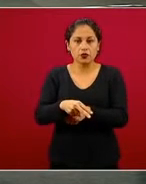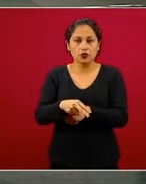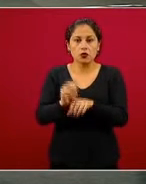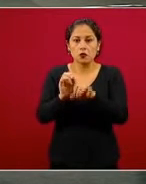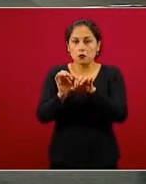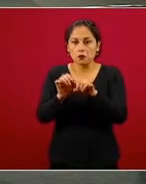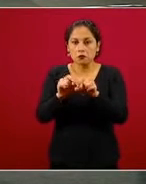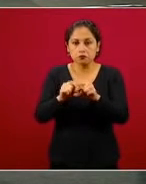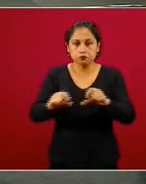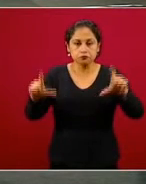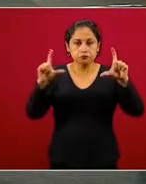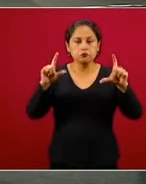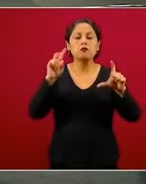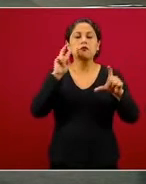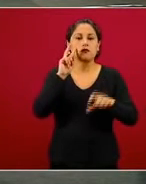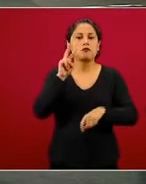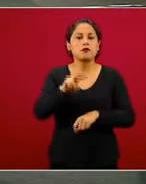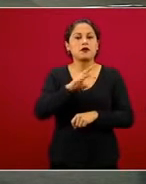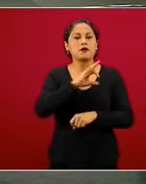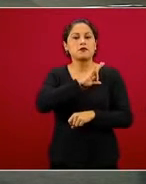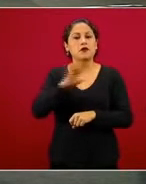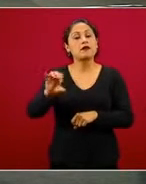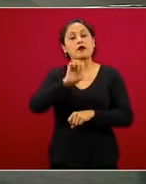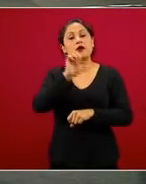You can also